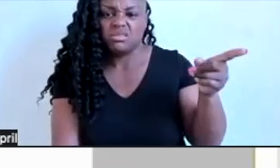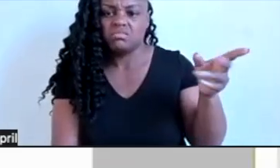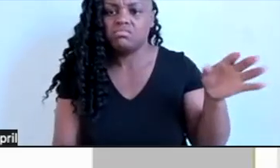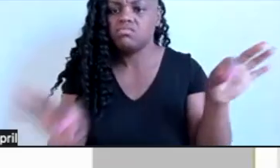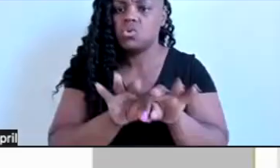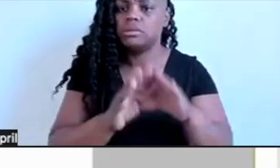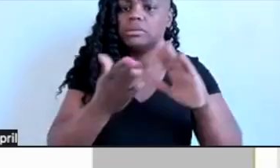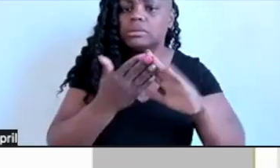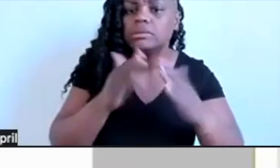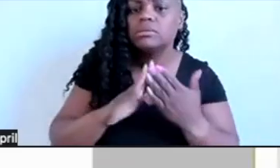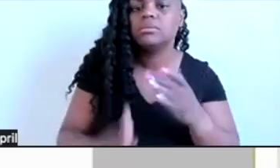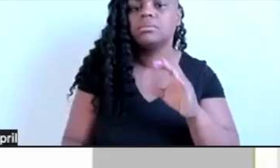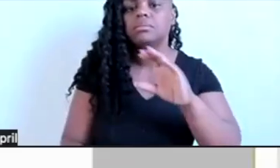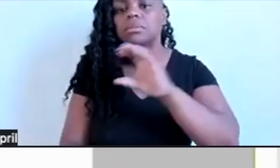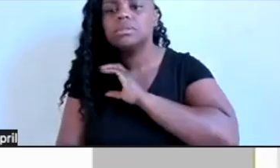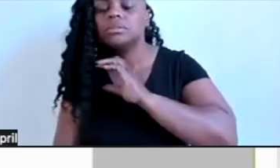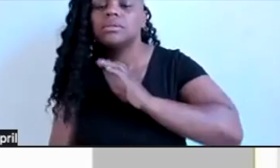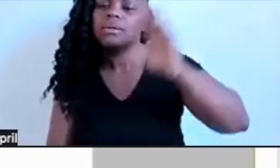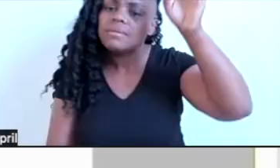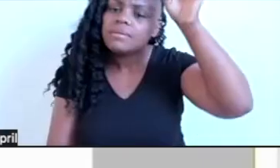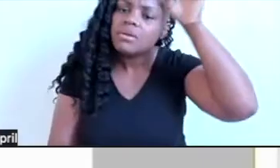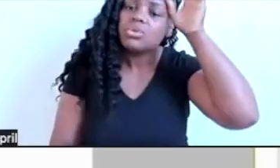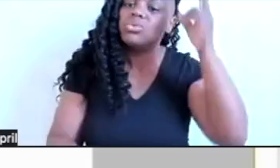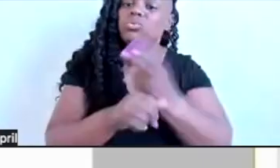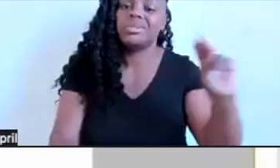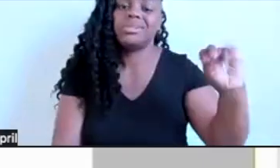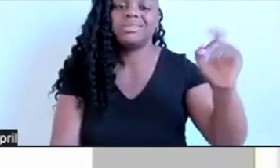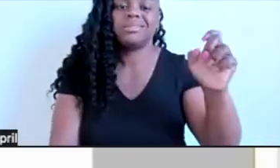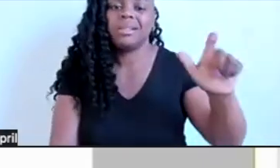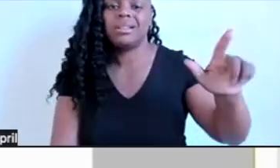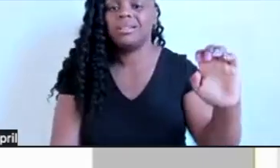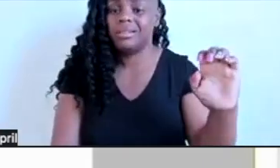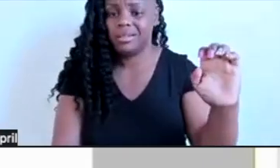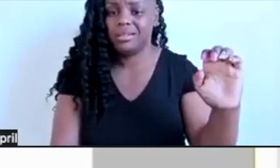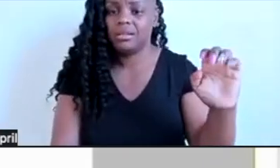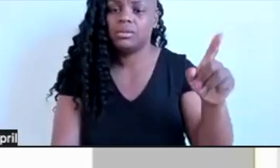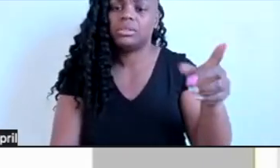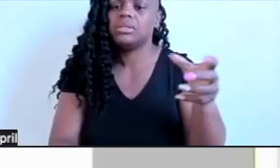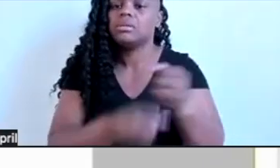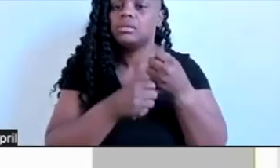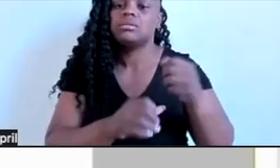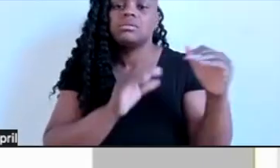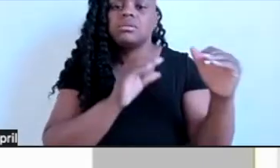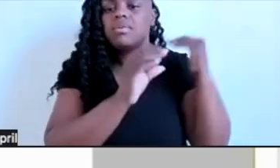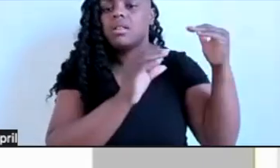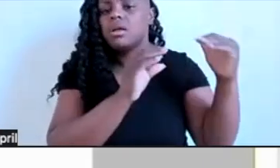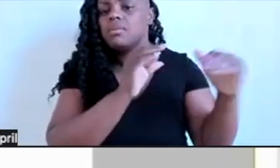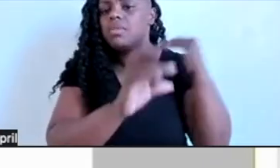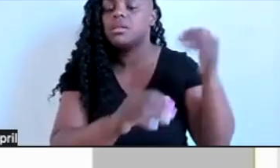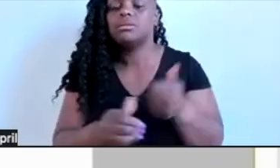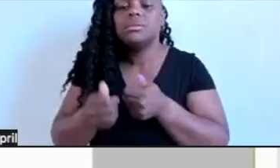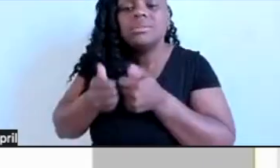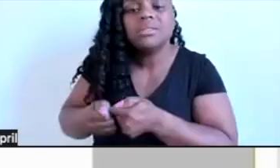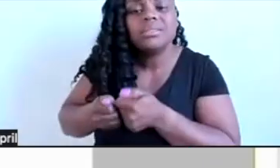Nixle sends you an email and text message. You can sign up for Nixle by texting your zip code to